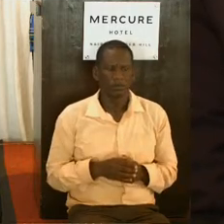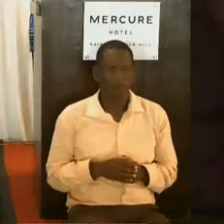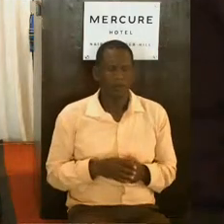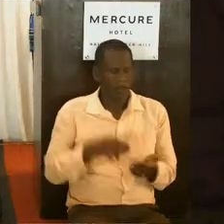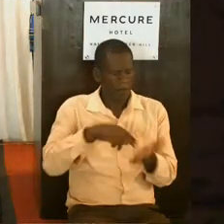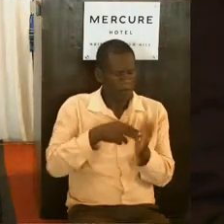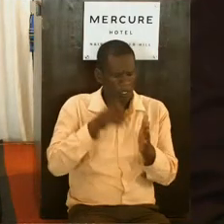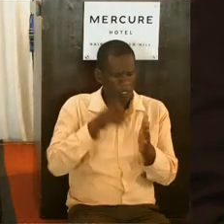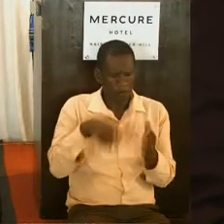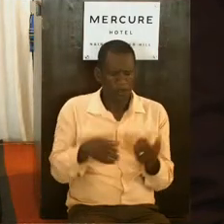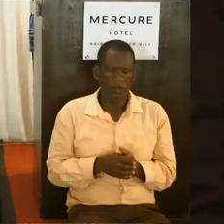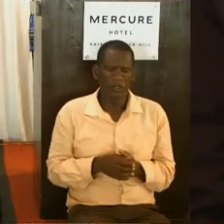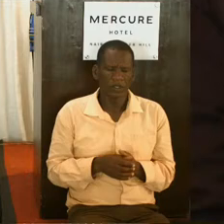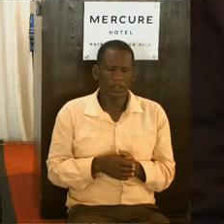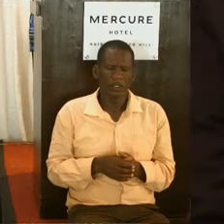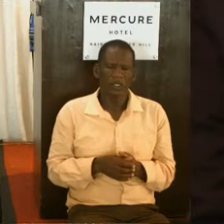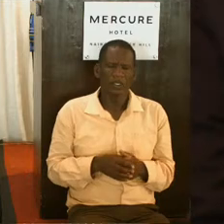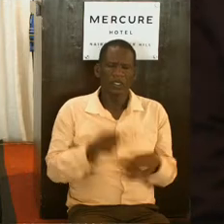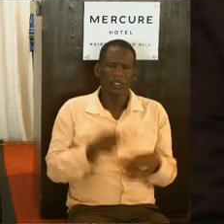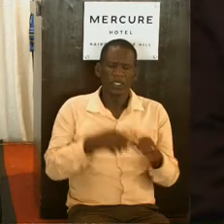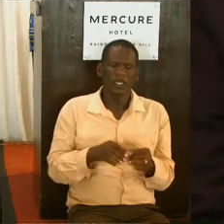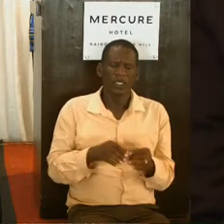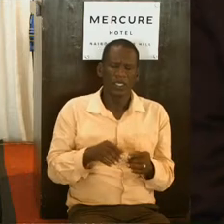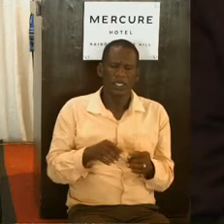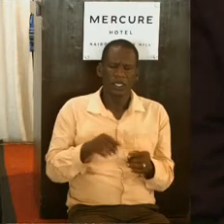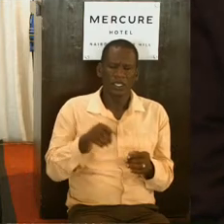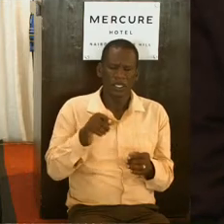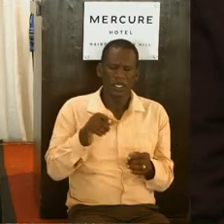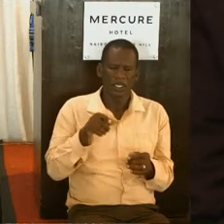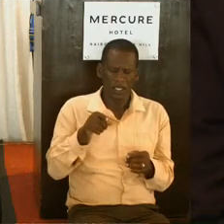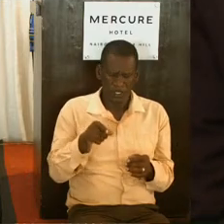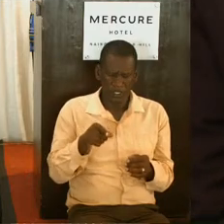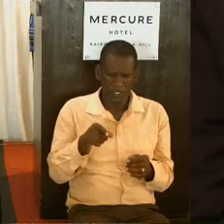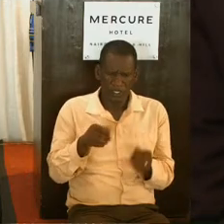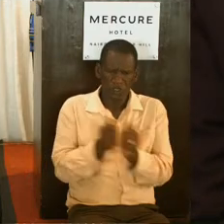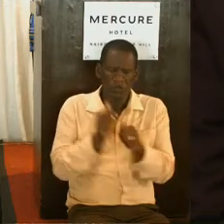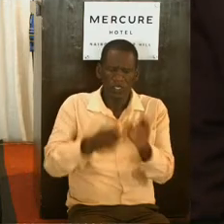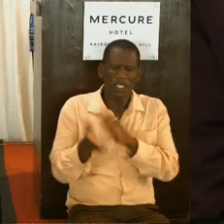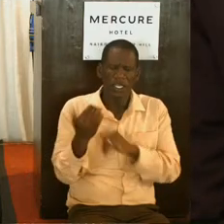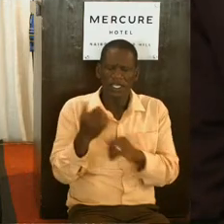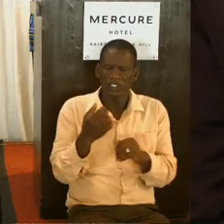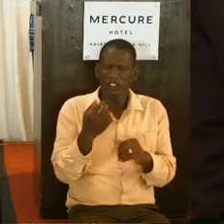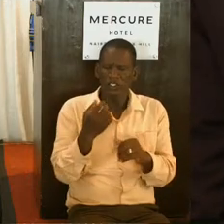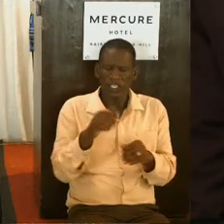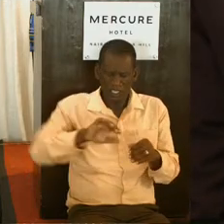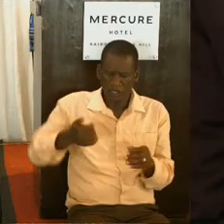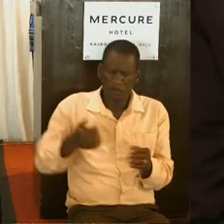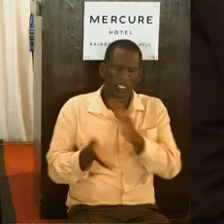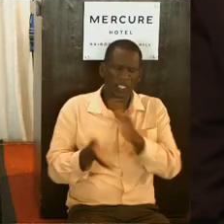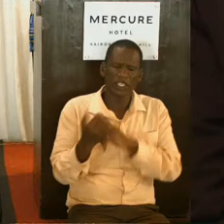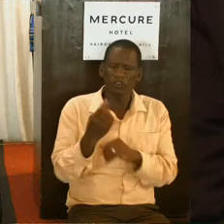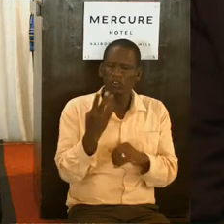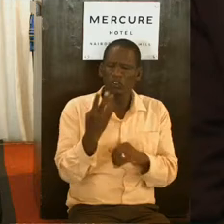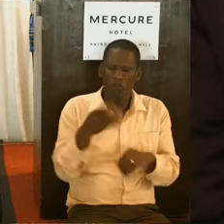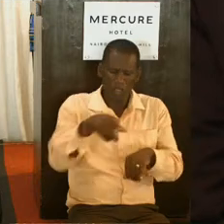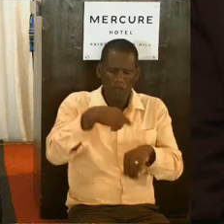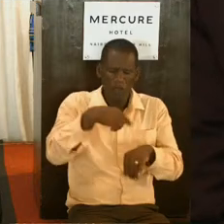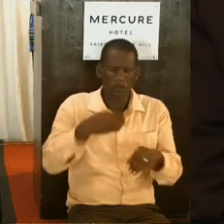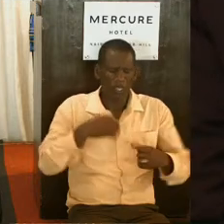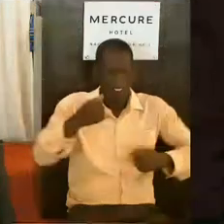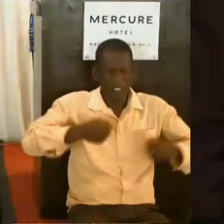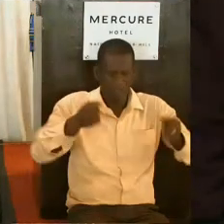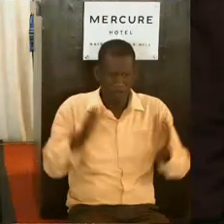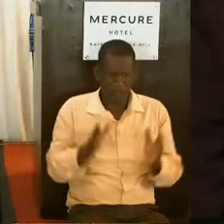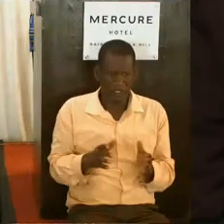meaning in this city within the last 24 hours we have hard drive